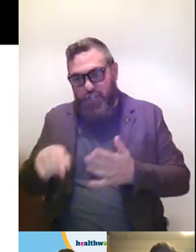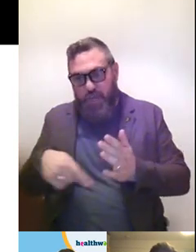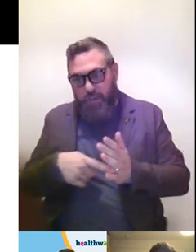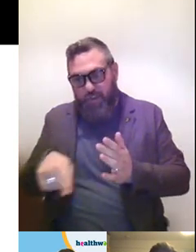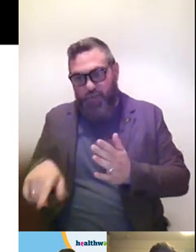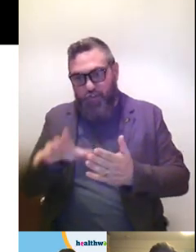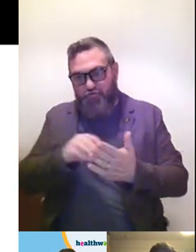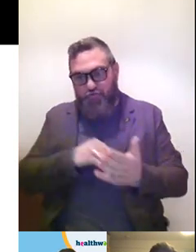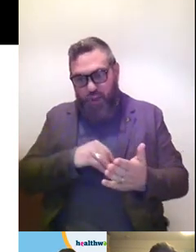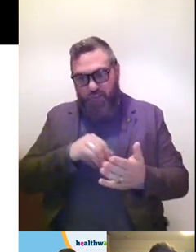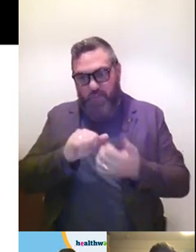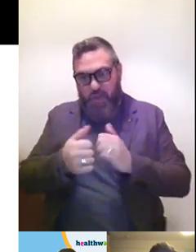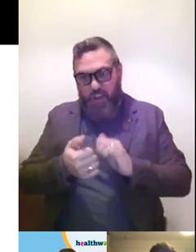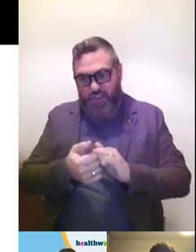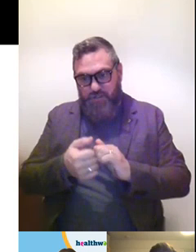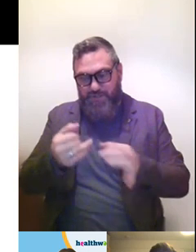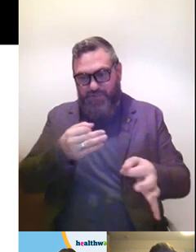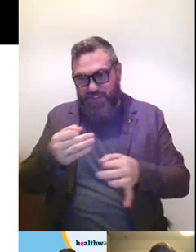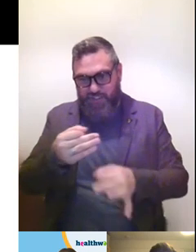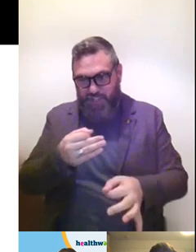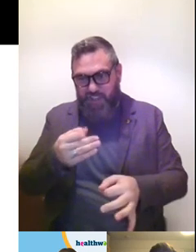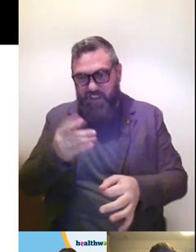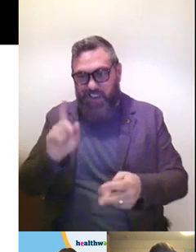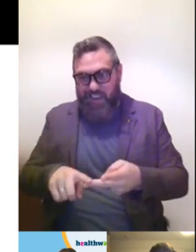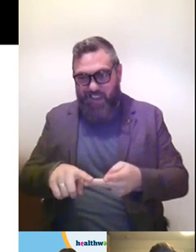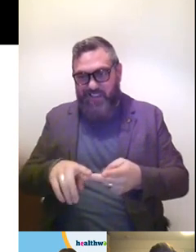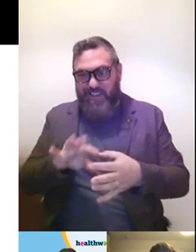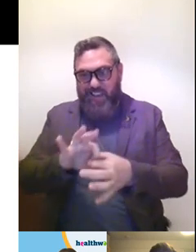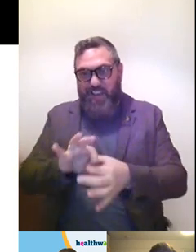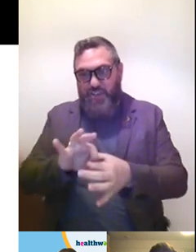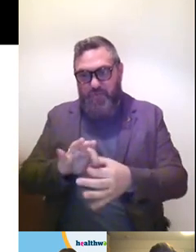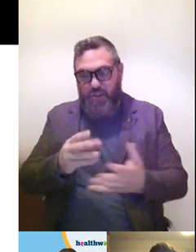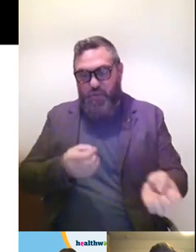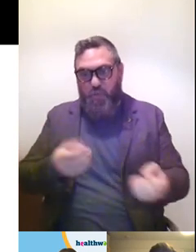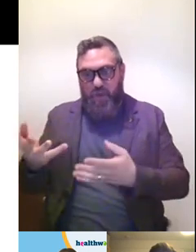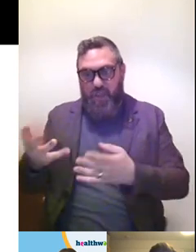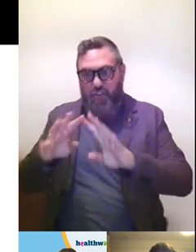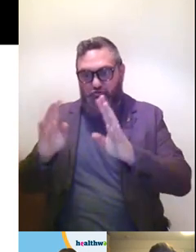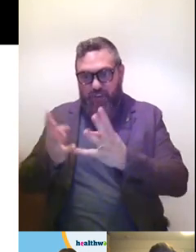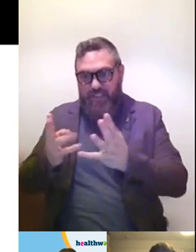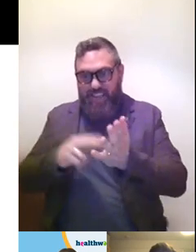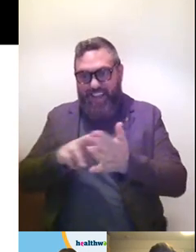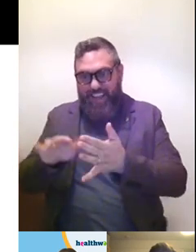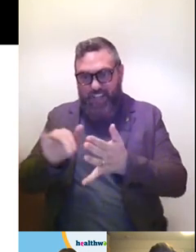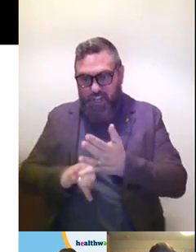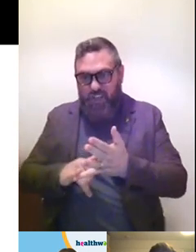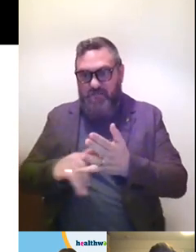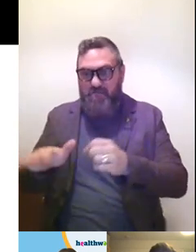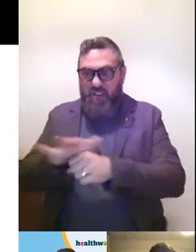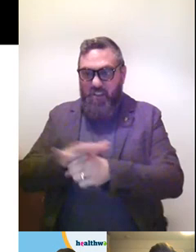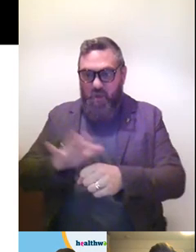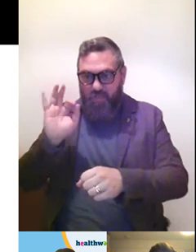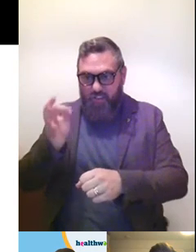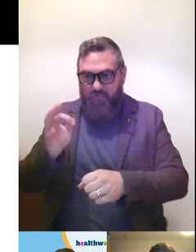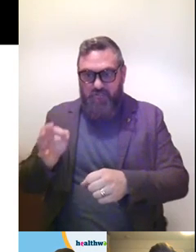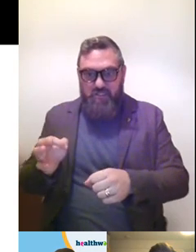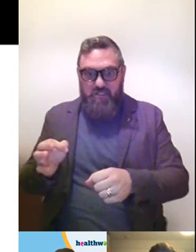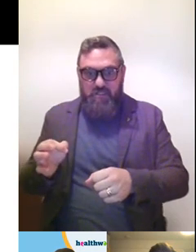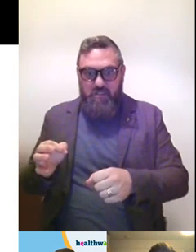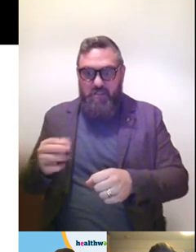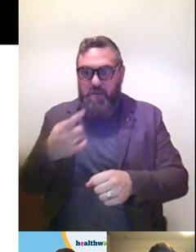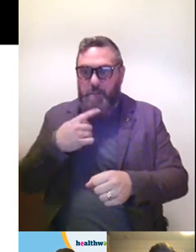draft partnership strategy and the engagement with trusts, NHS trusts, local authorities,